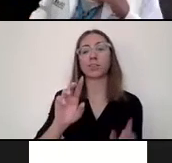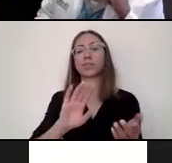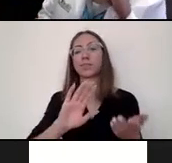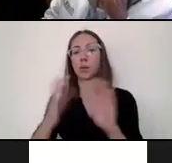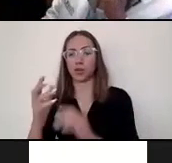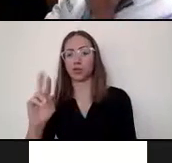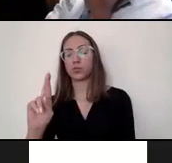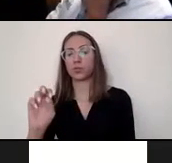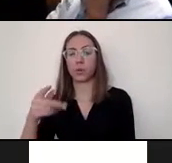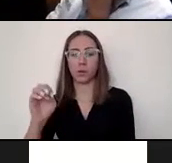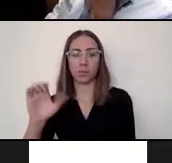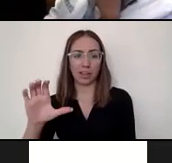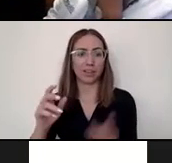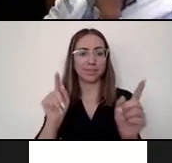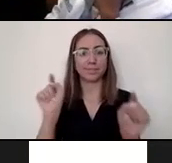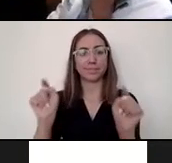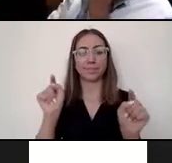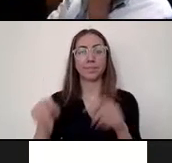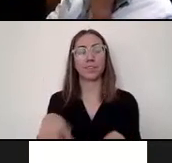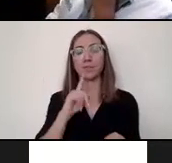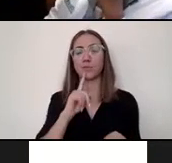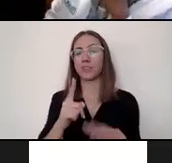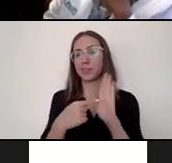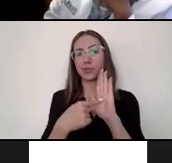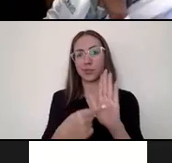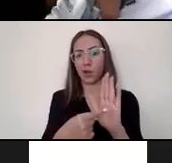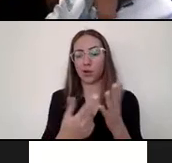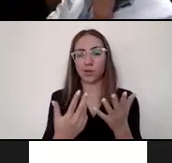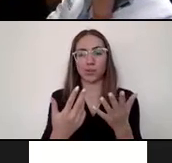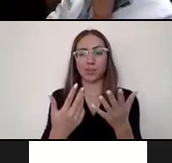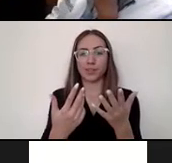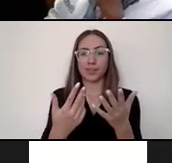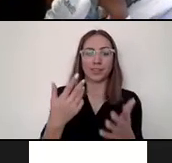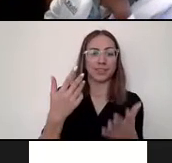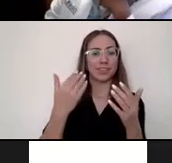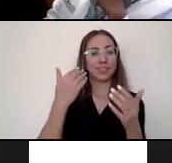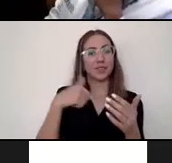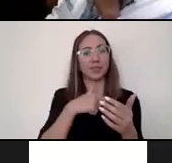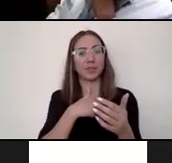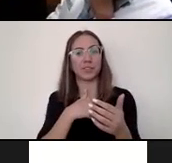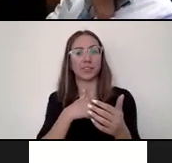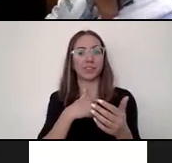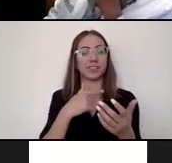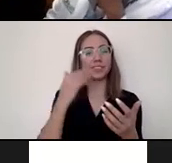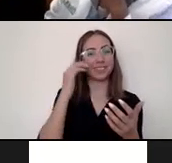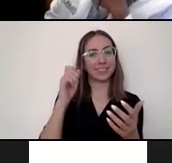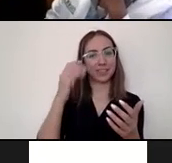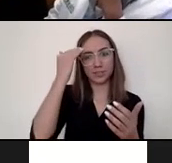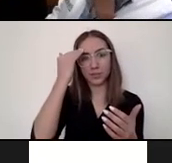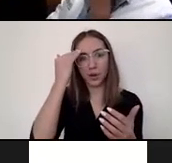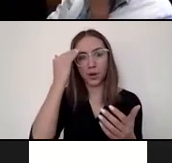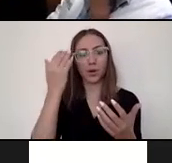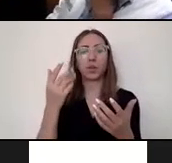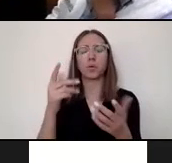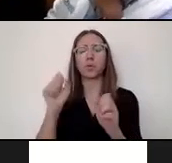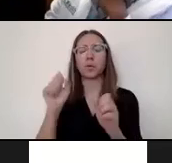versus 56%, and really, really shows a glaring gap. And, I'll be glad to take questions later on how we can